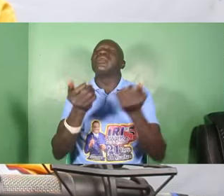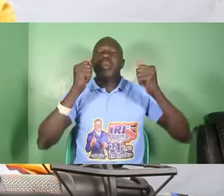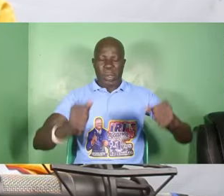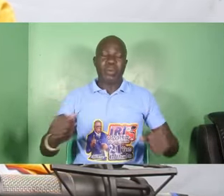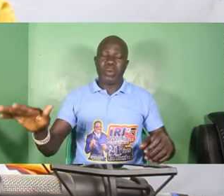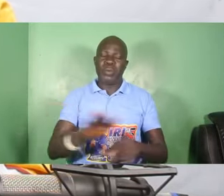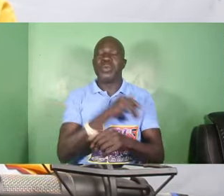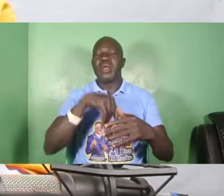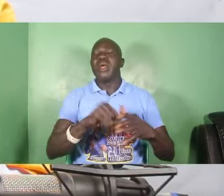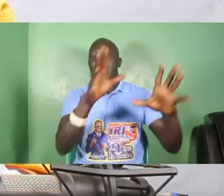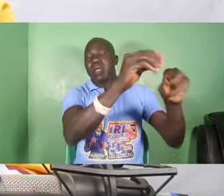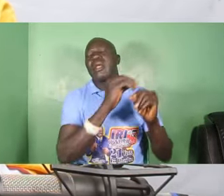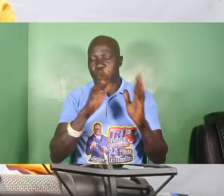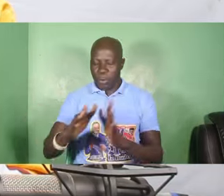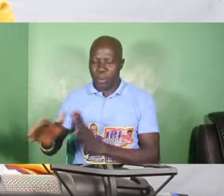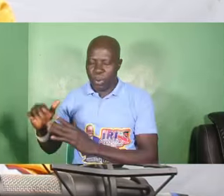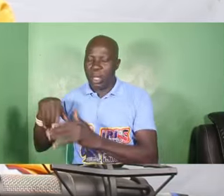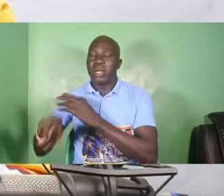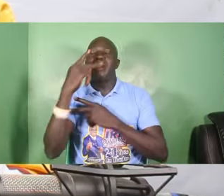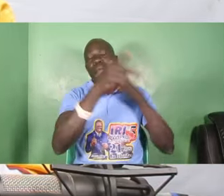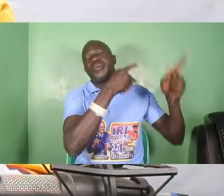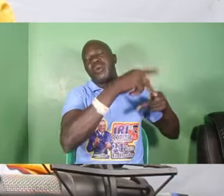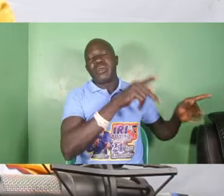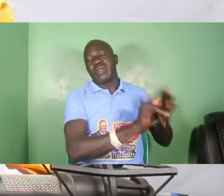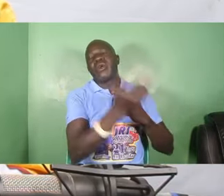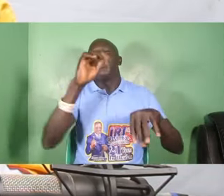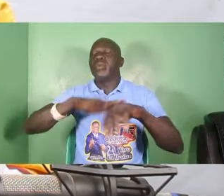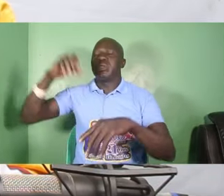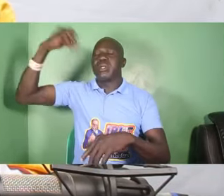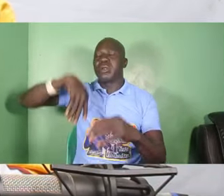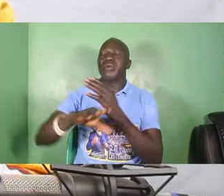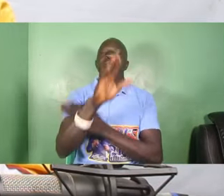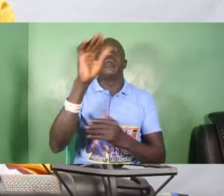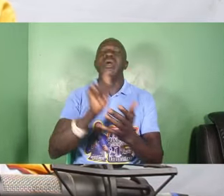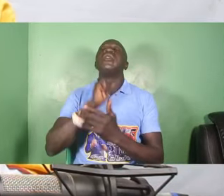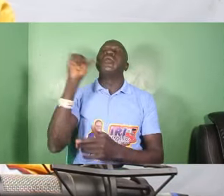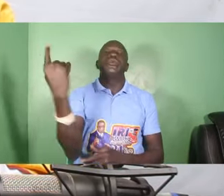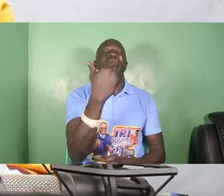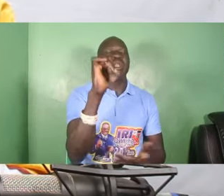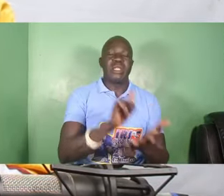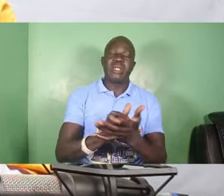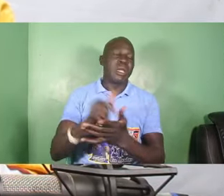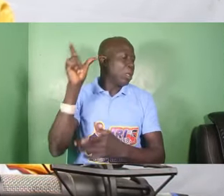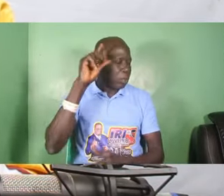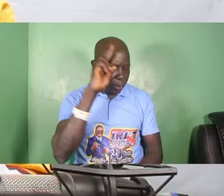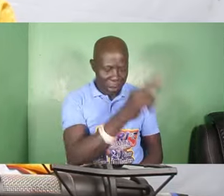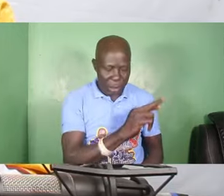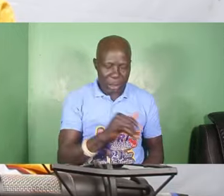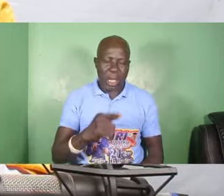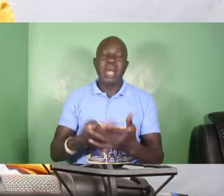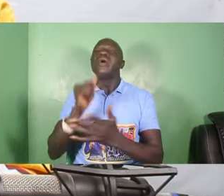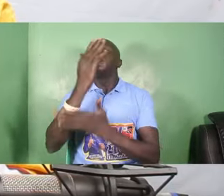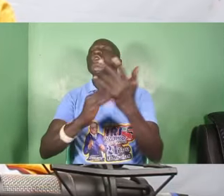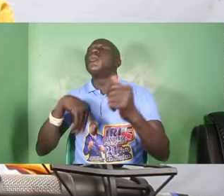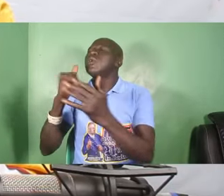le. And it's going to be tough. Emora se re. Be prepared. Woli nbo. Prophet is coming. Pelu ogun Olorun. By the glory of the Lord. Iyan nkan ko. Egba mi sa. Ye mi sa. Nkan